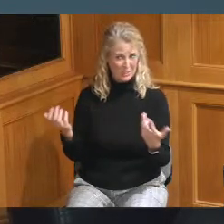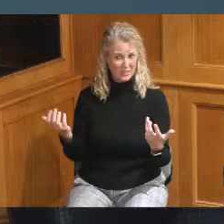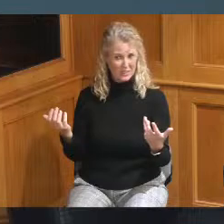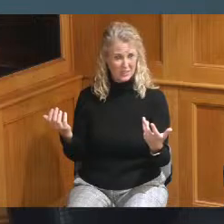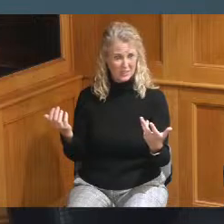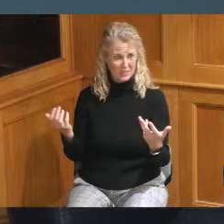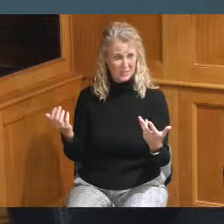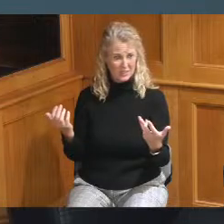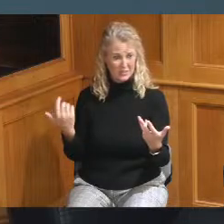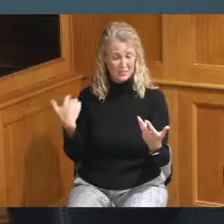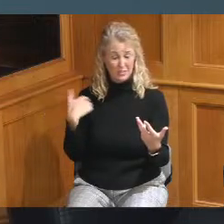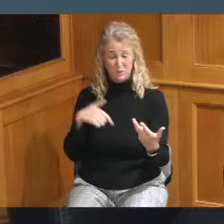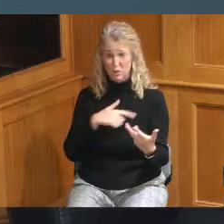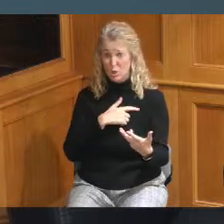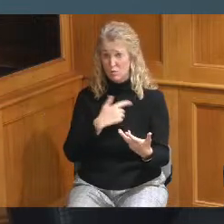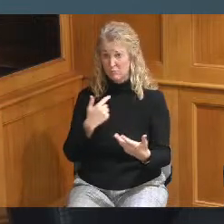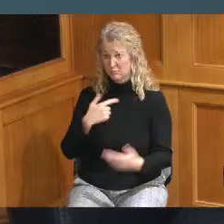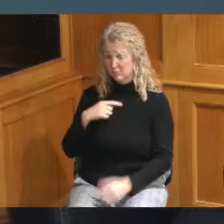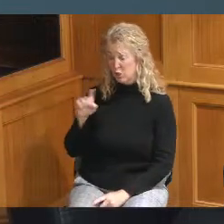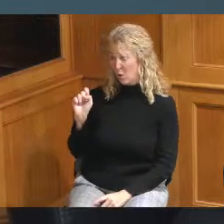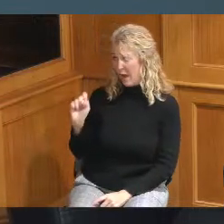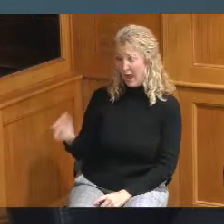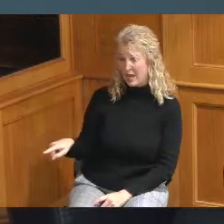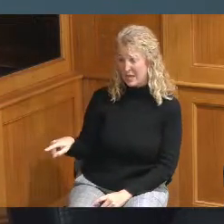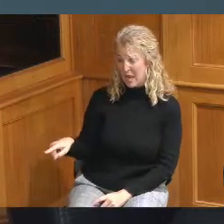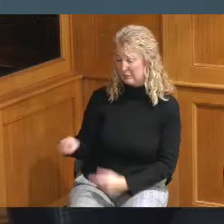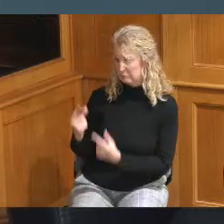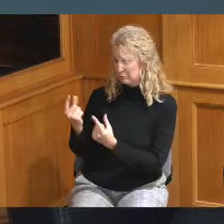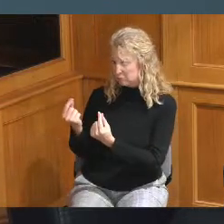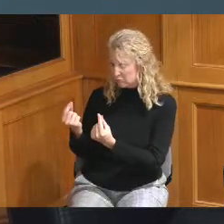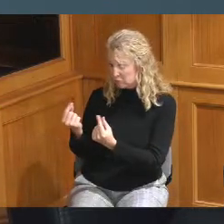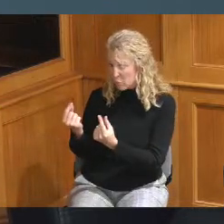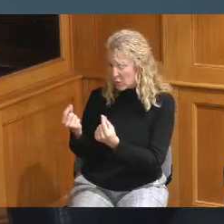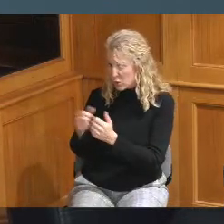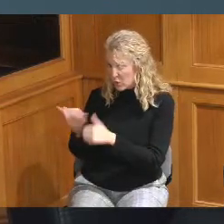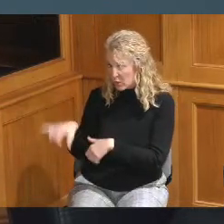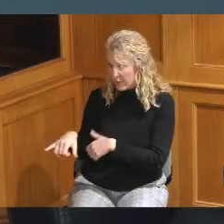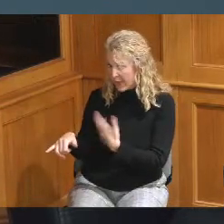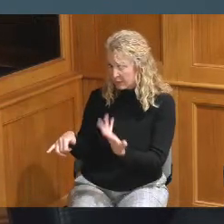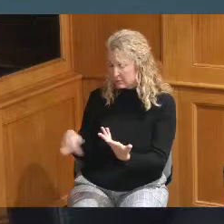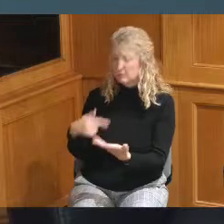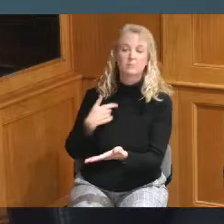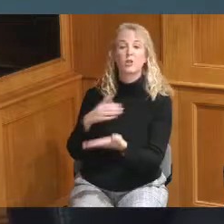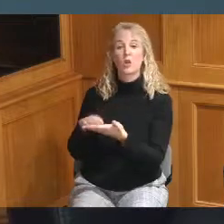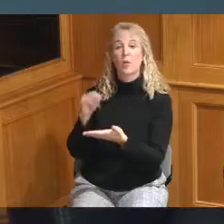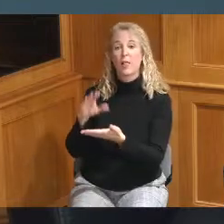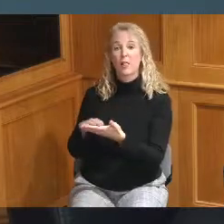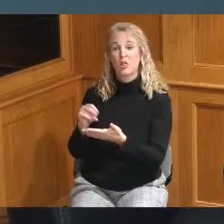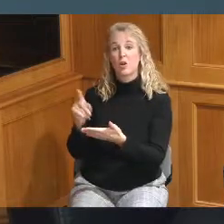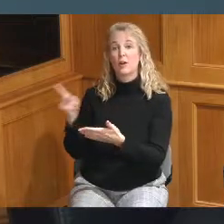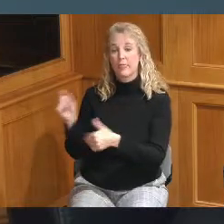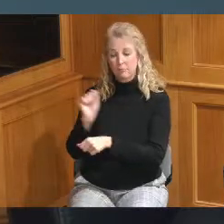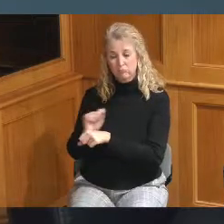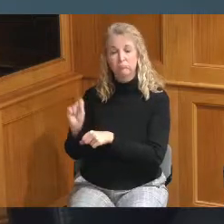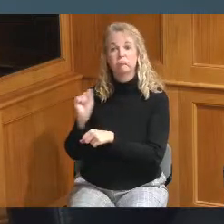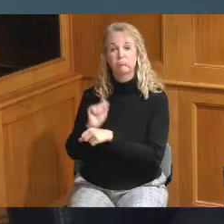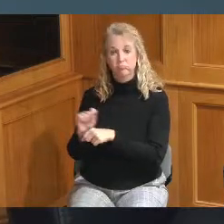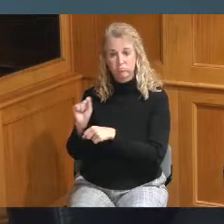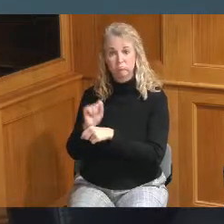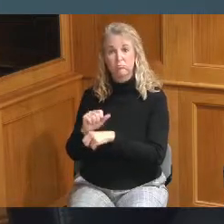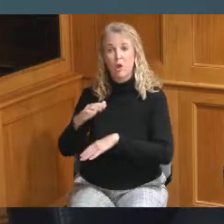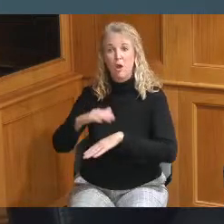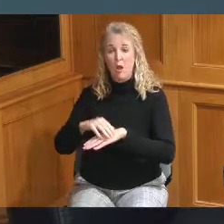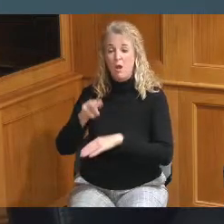what's their direction as far as building this place up? And so I found out that they have been working on